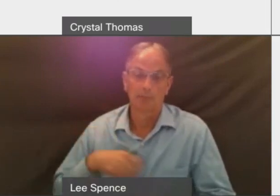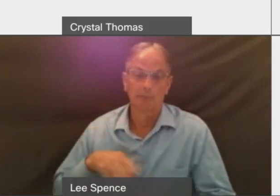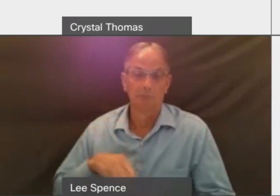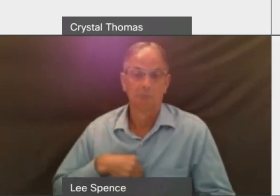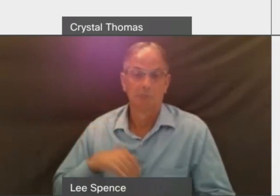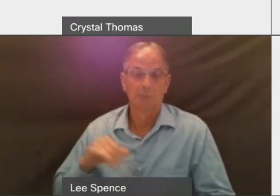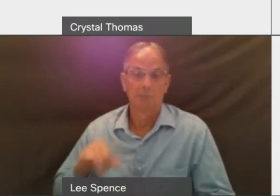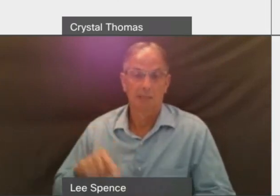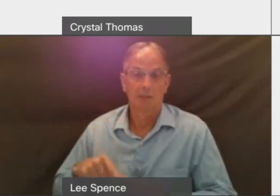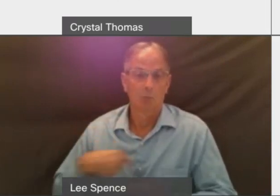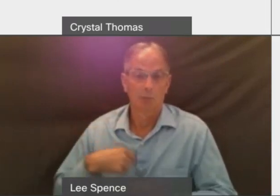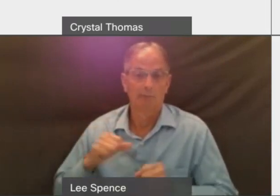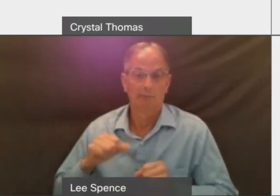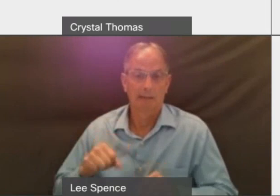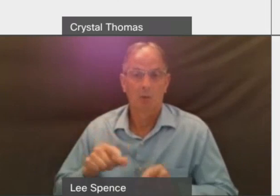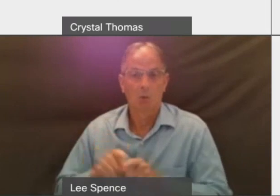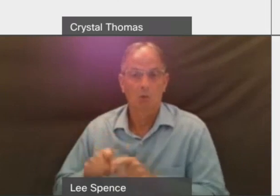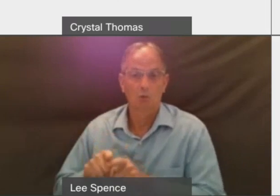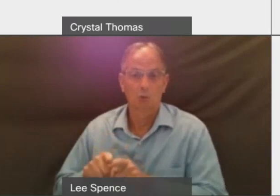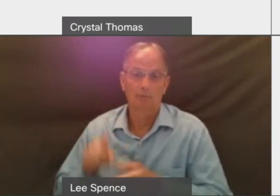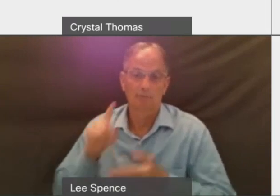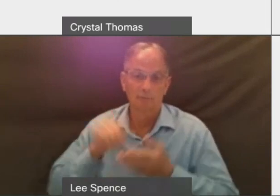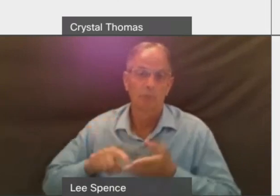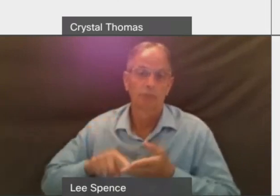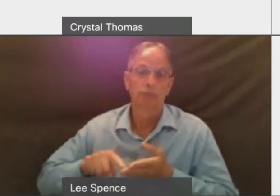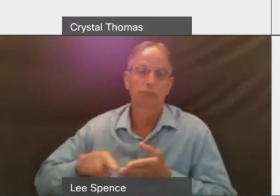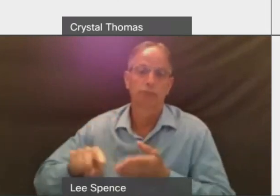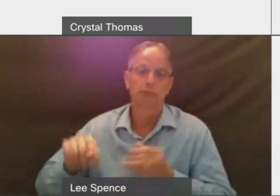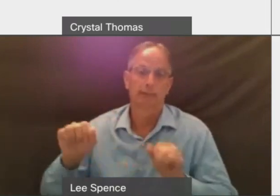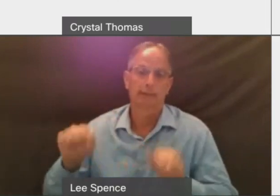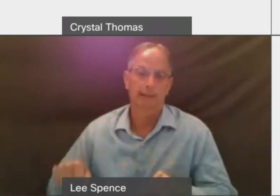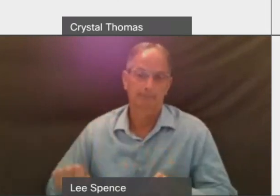that we could also look at.